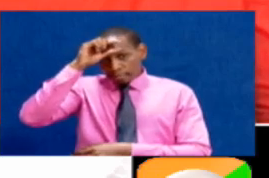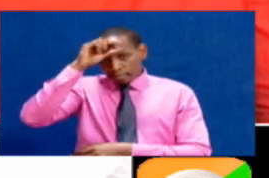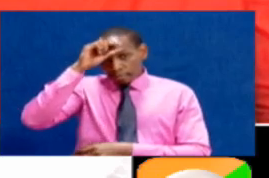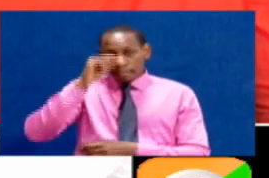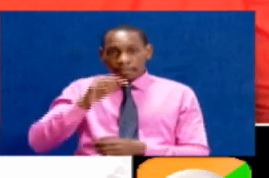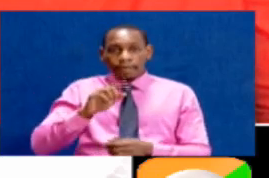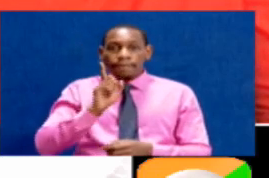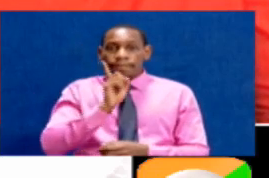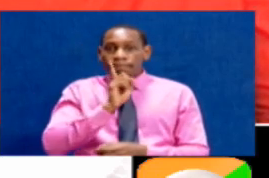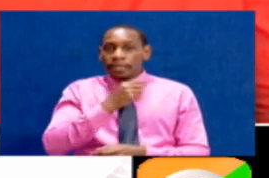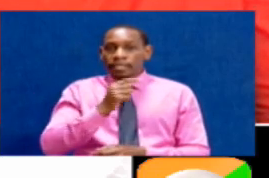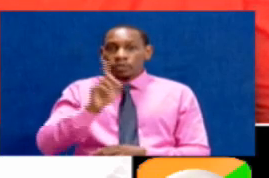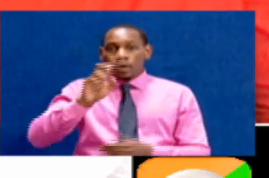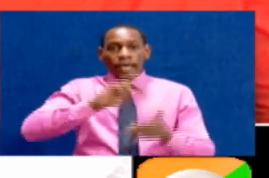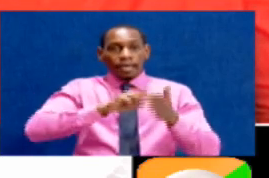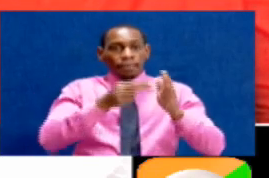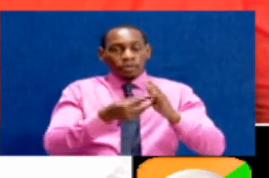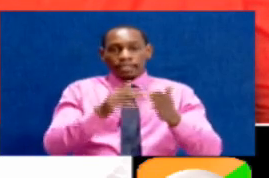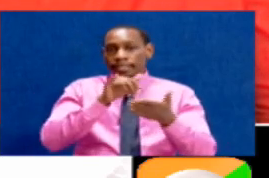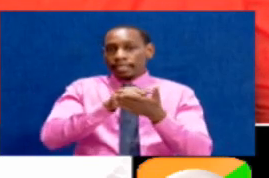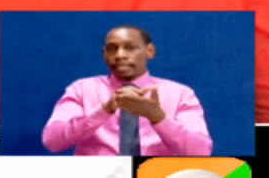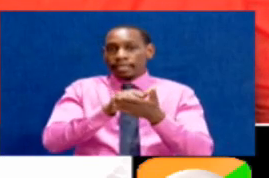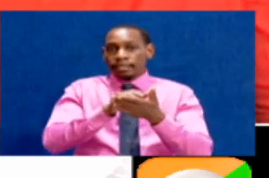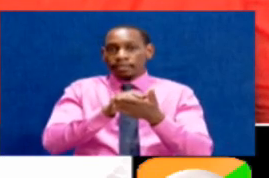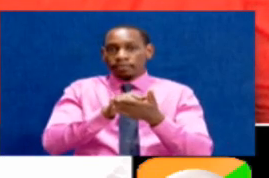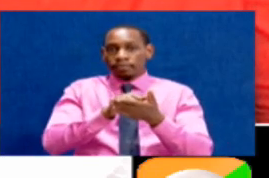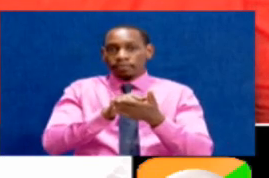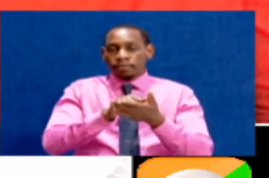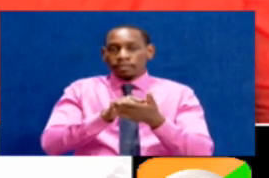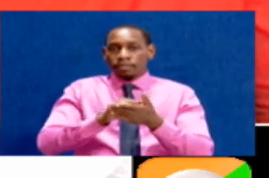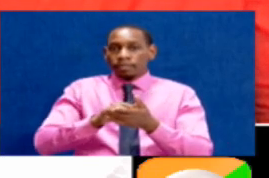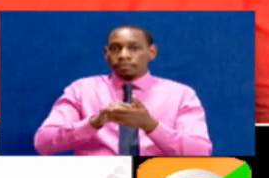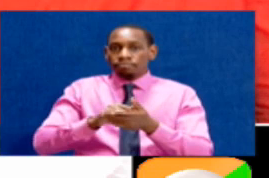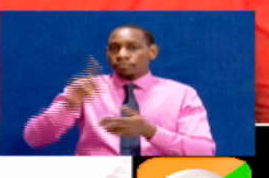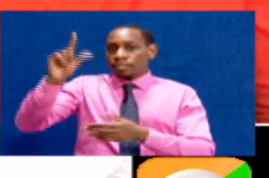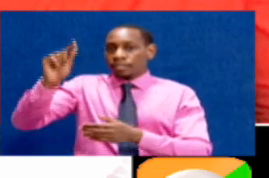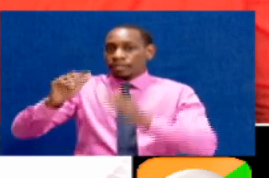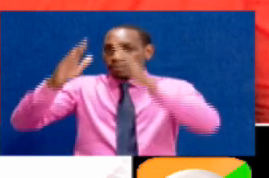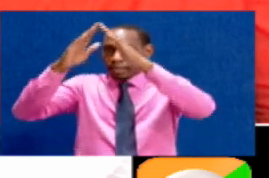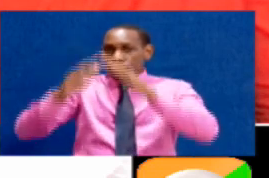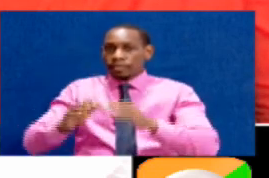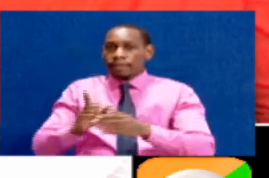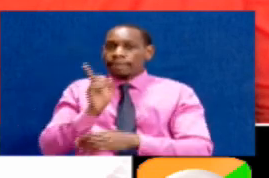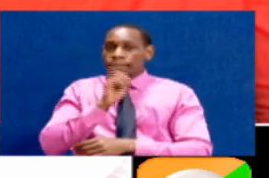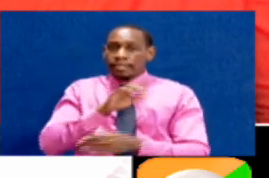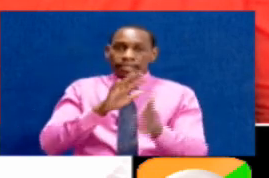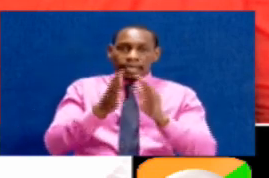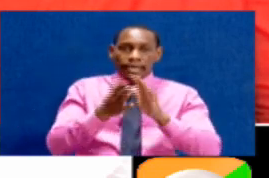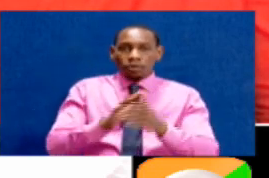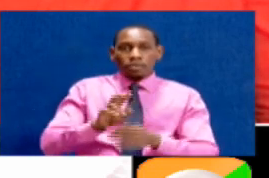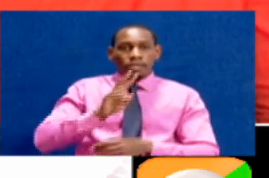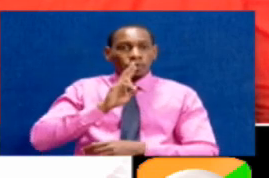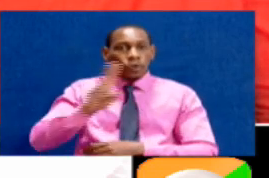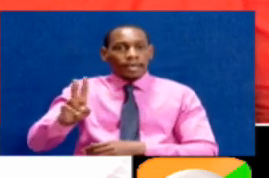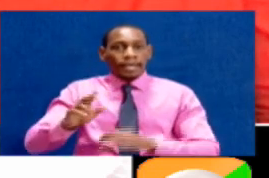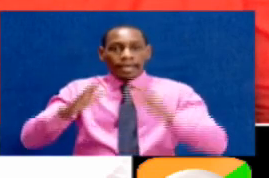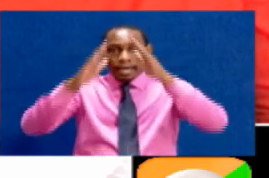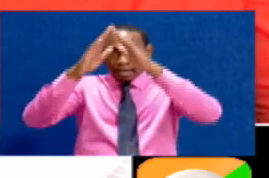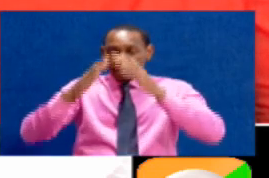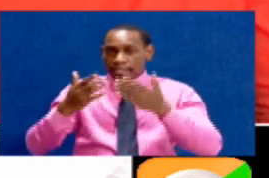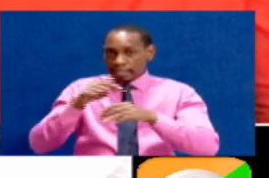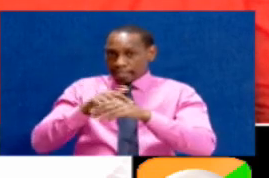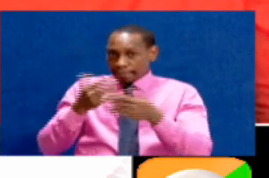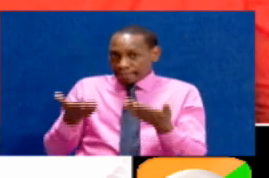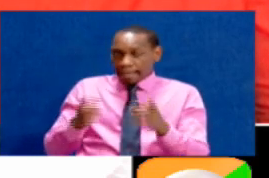done one project so far, which they put in on the affordable housing, and they have completed about 200 houses so